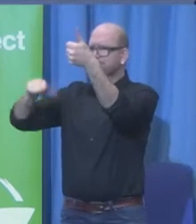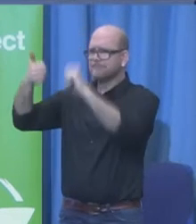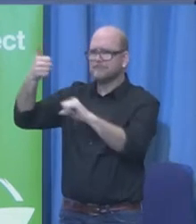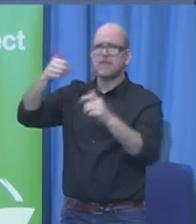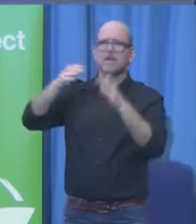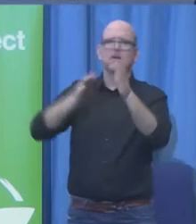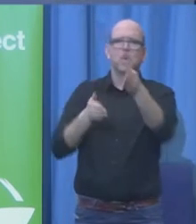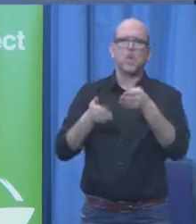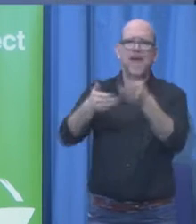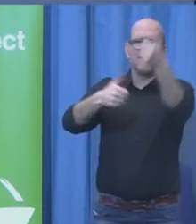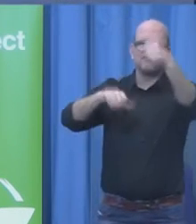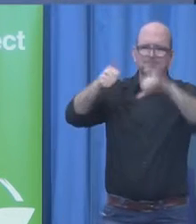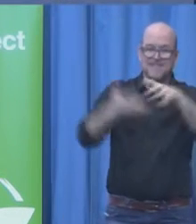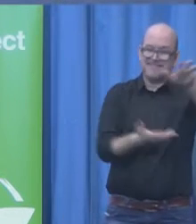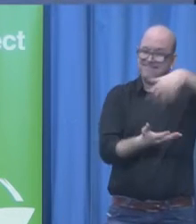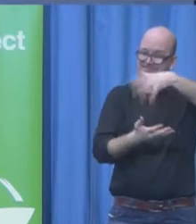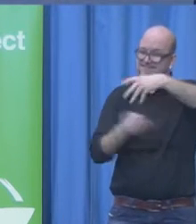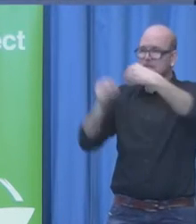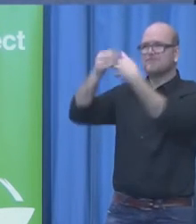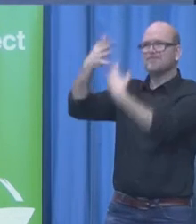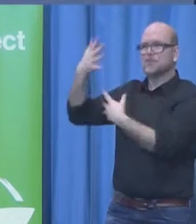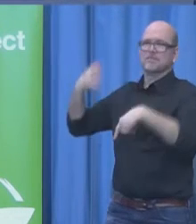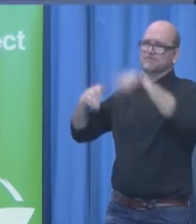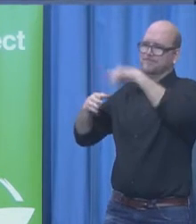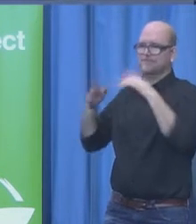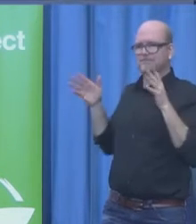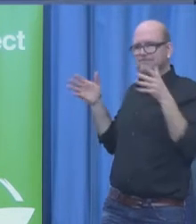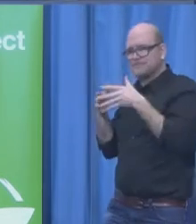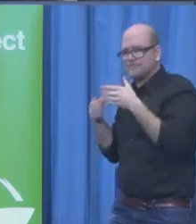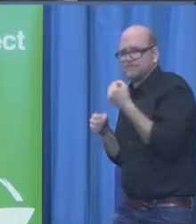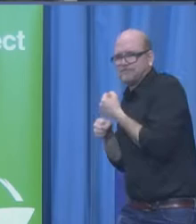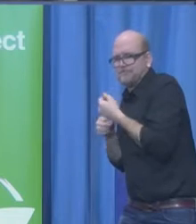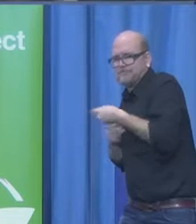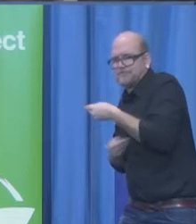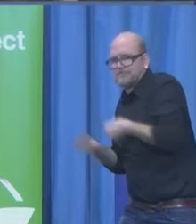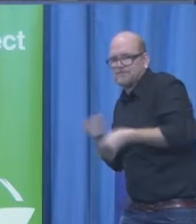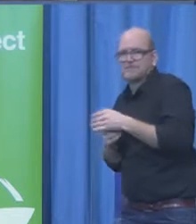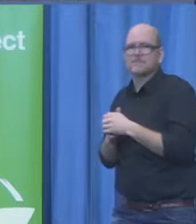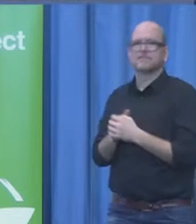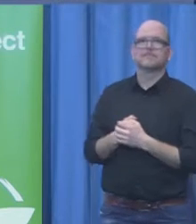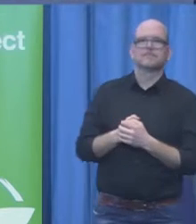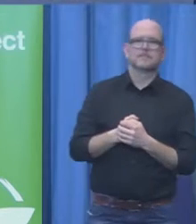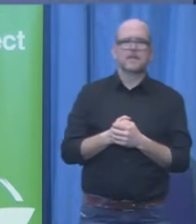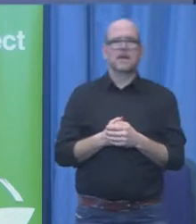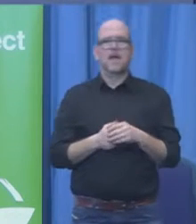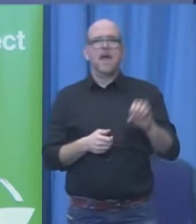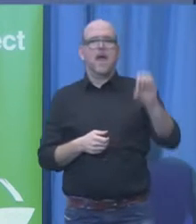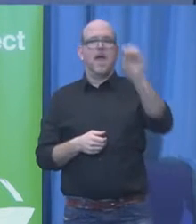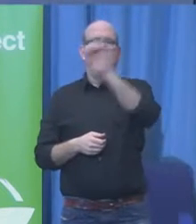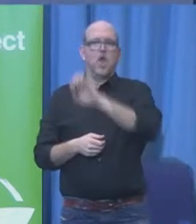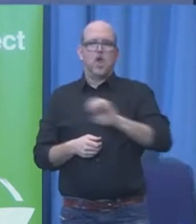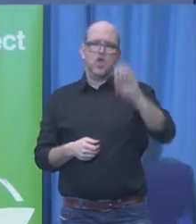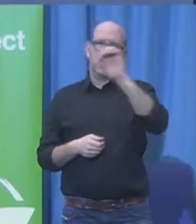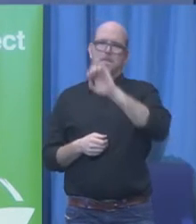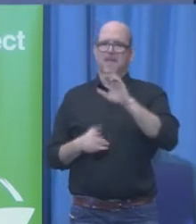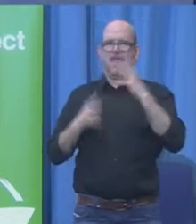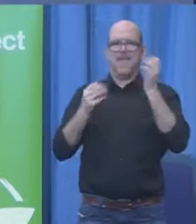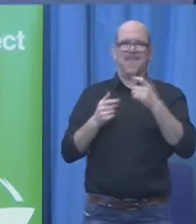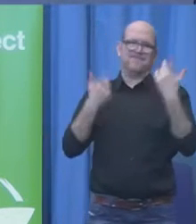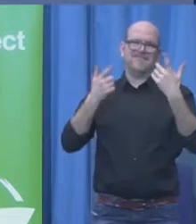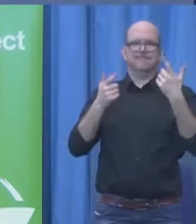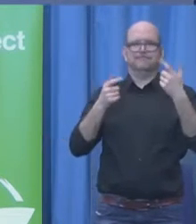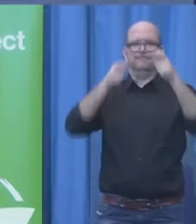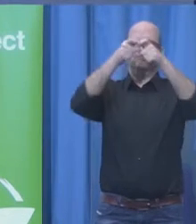framework beyond the European framework, because we also have a European framework in relation to employment of